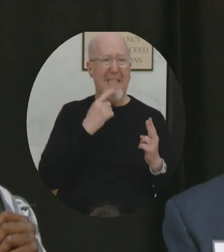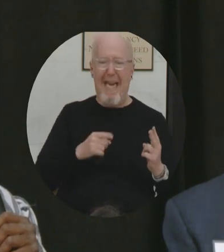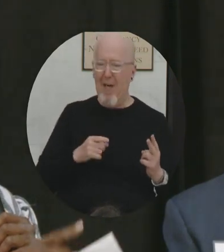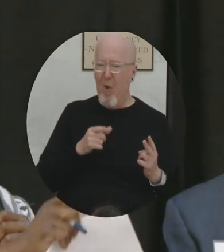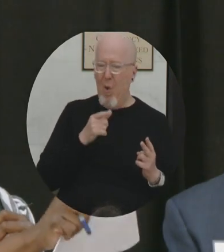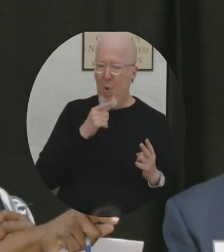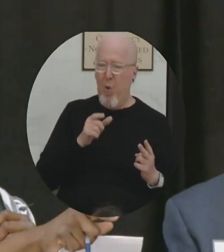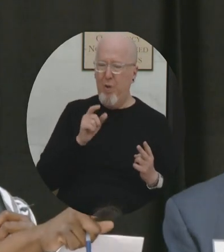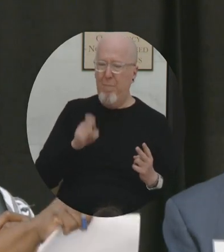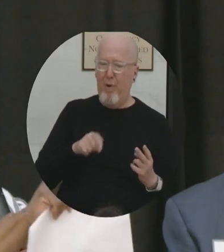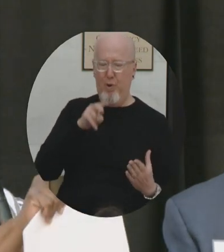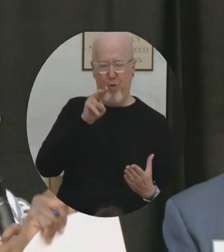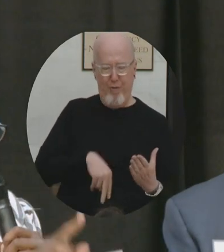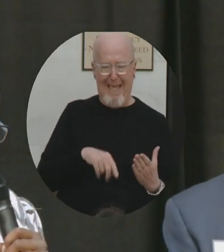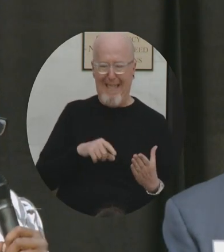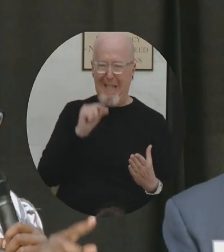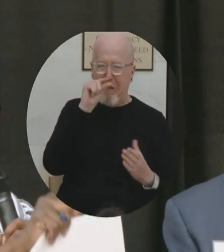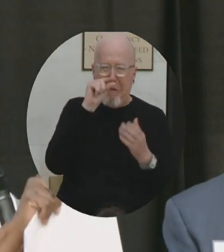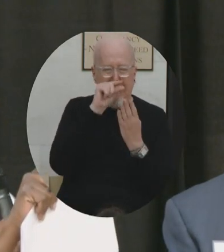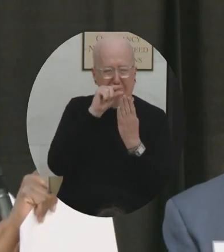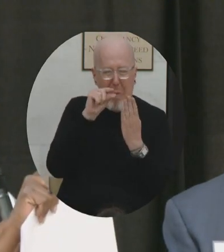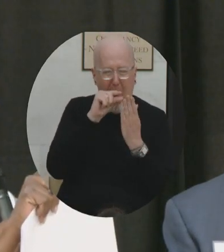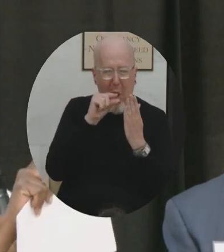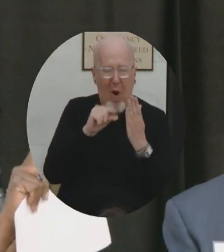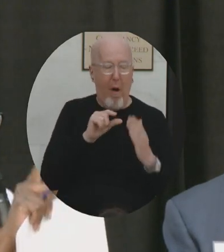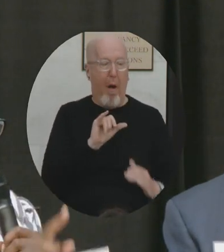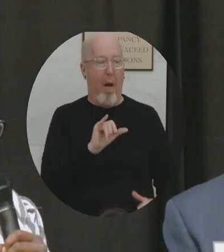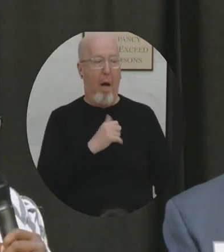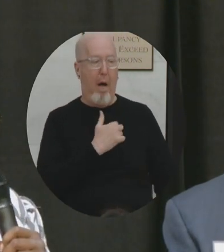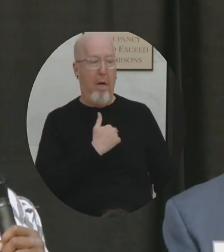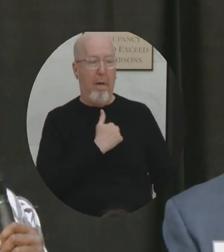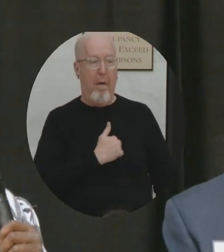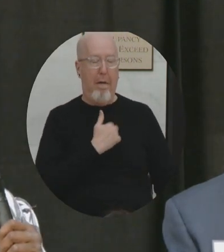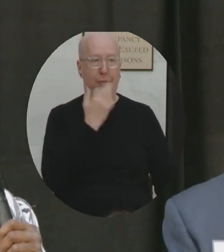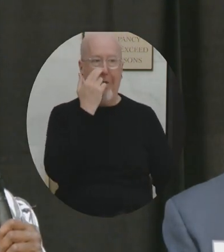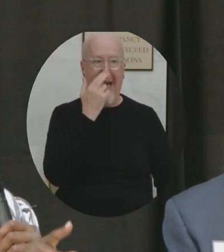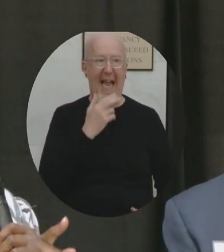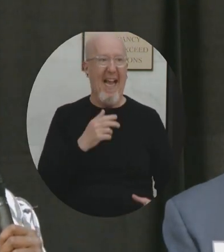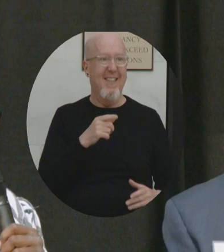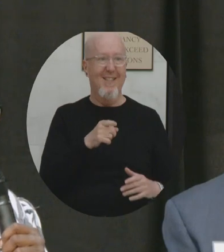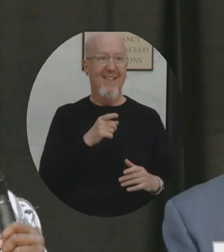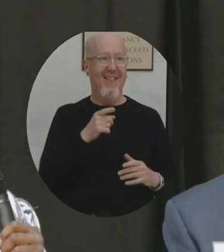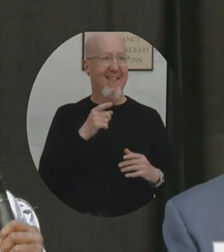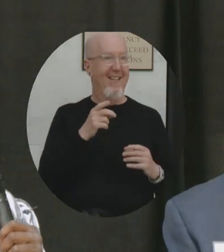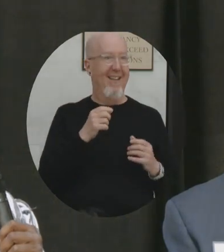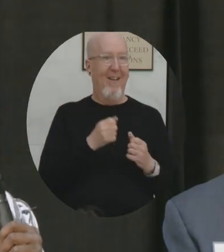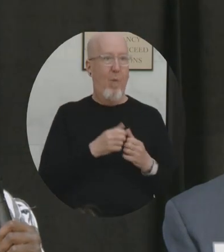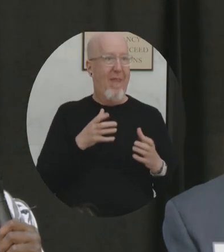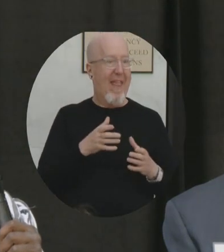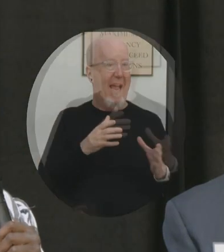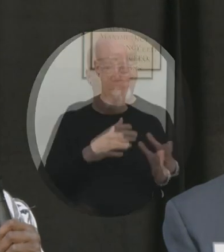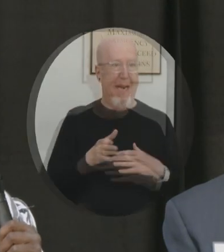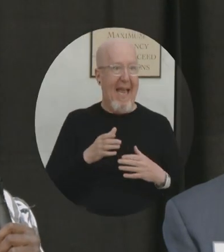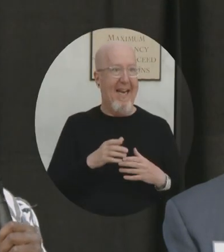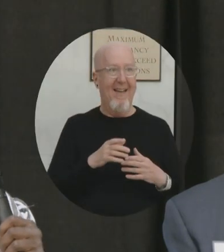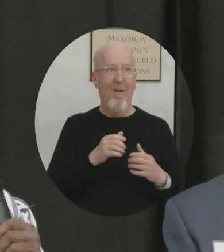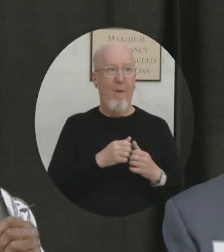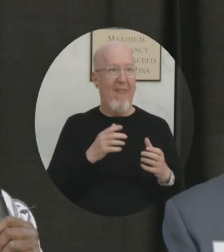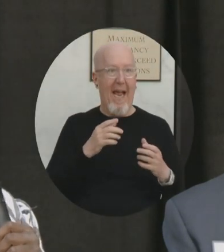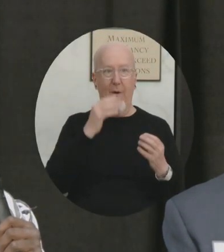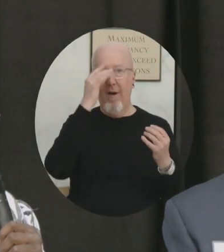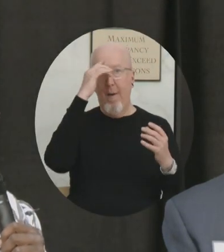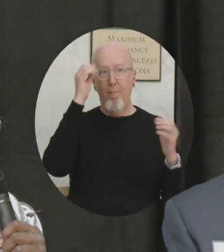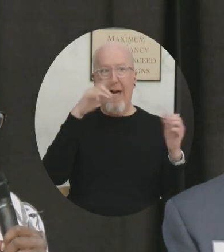And you learn very quickly, without a lot of work, without a lot of planning and brainstorming,